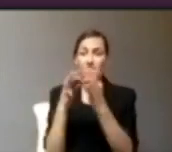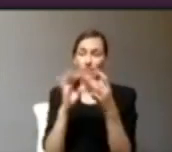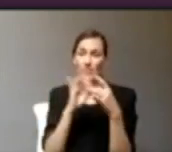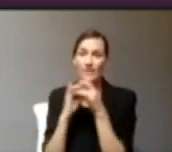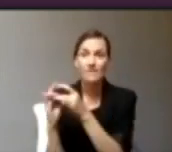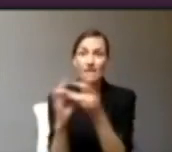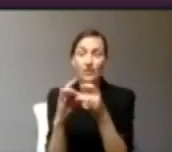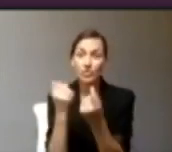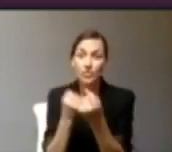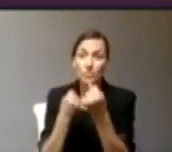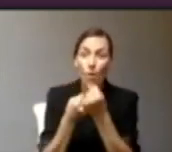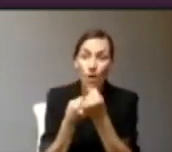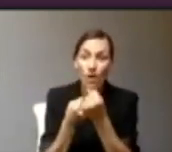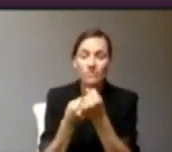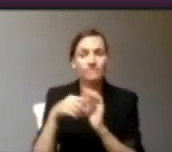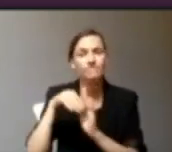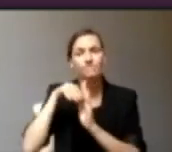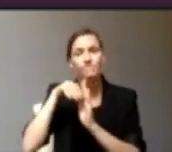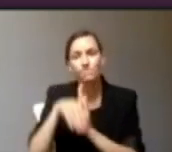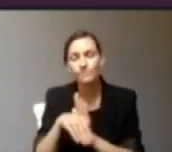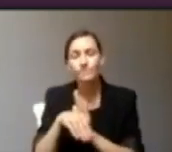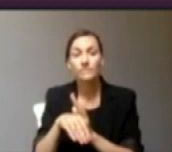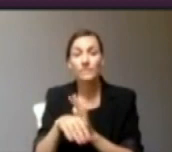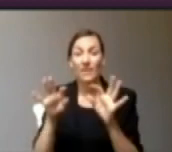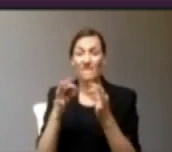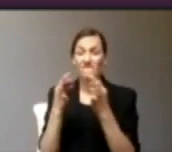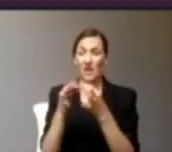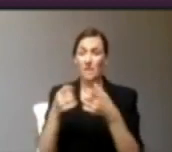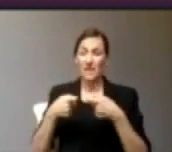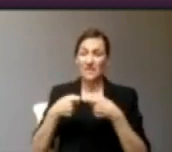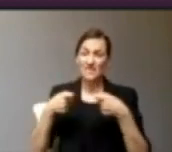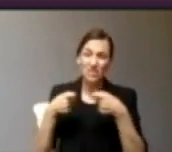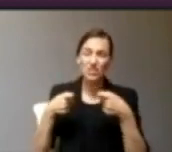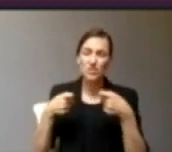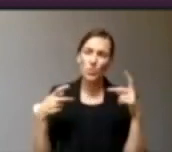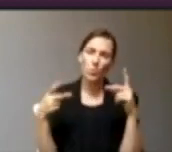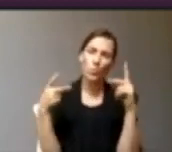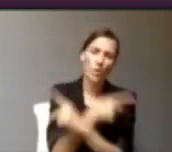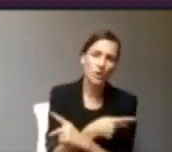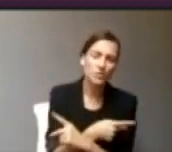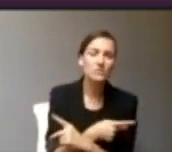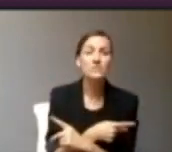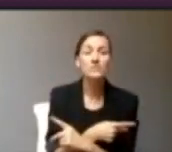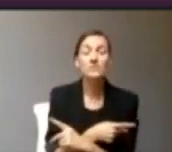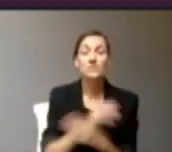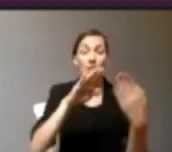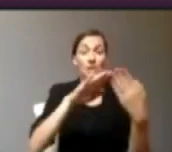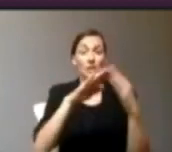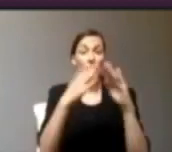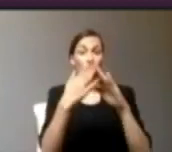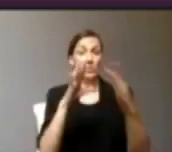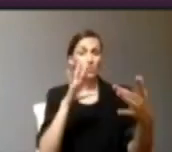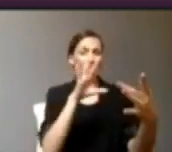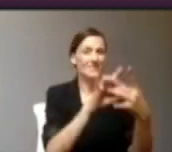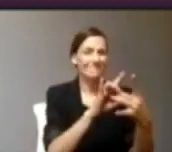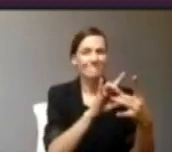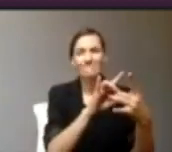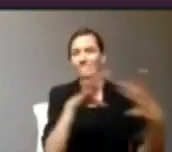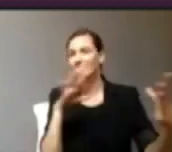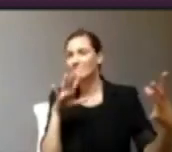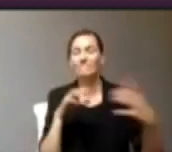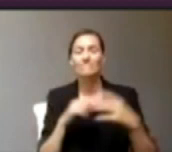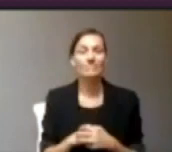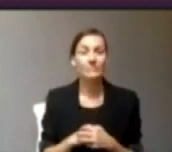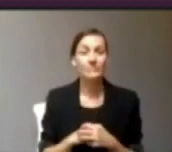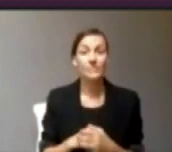from family, and increased family tensions, more disconnection from the community as a whole, and